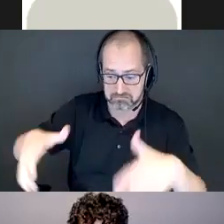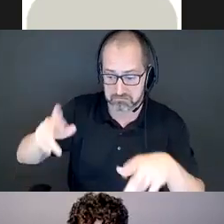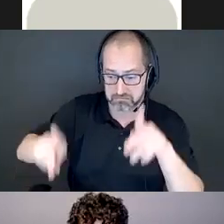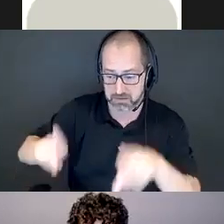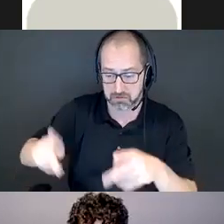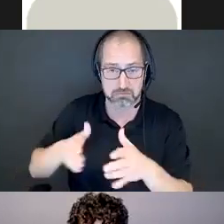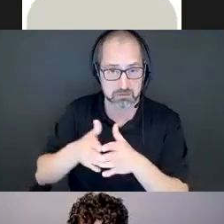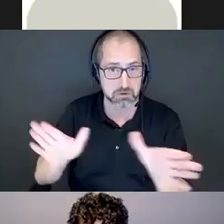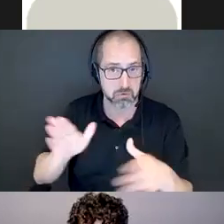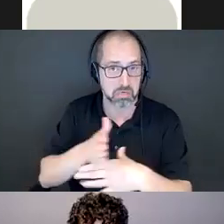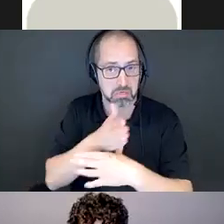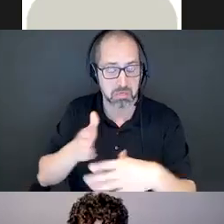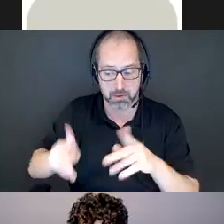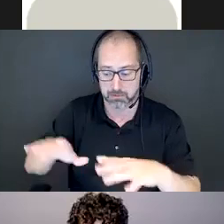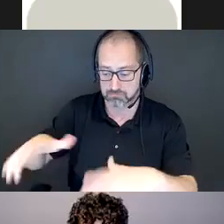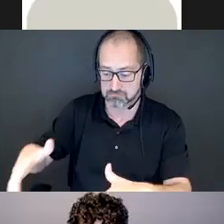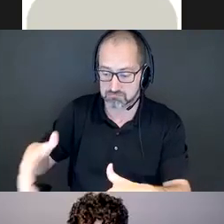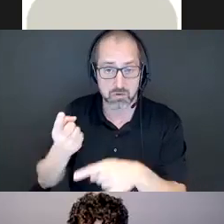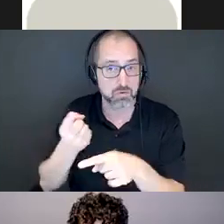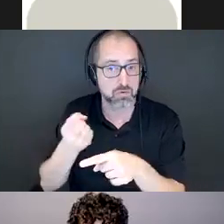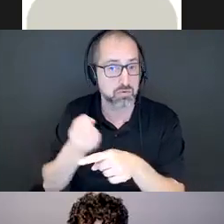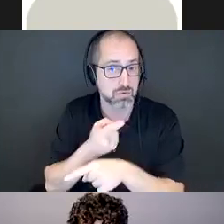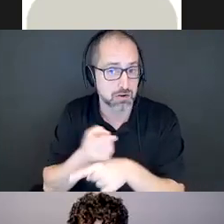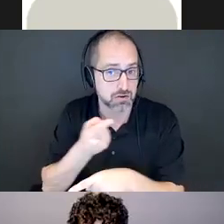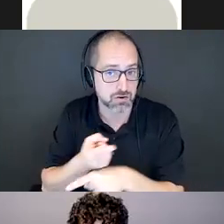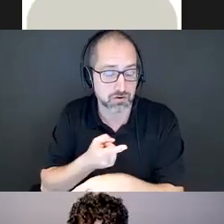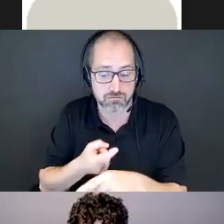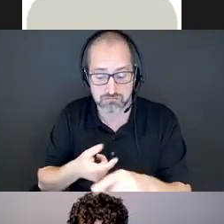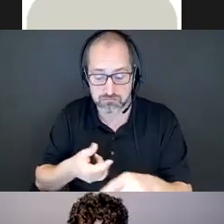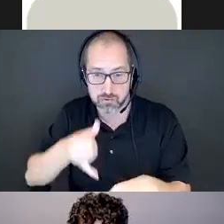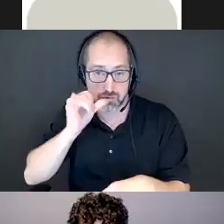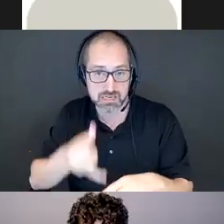criteria, a standard drink of alcohol contains